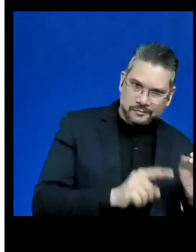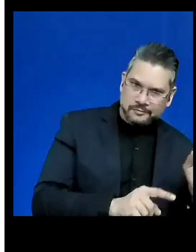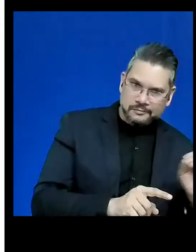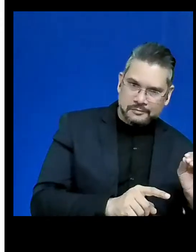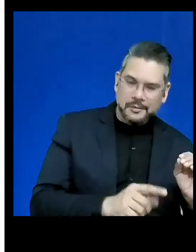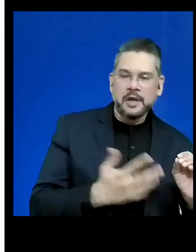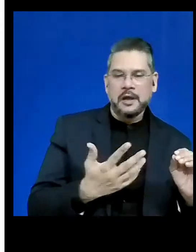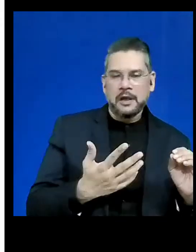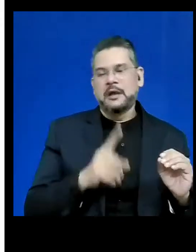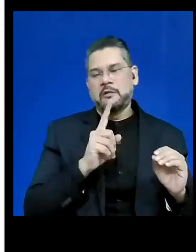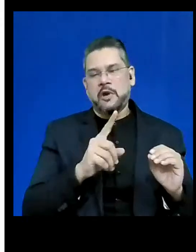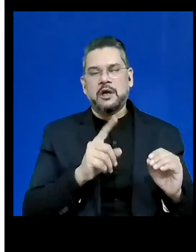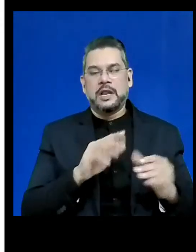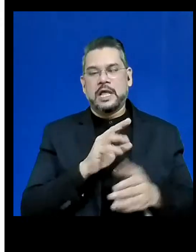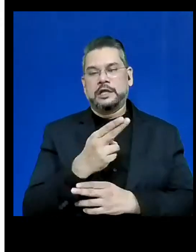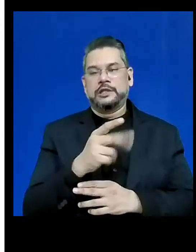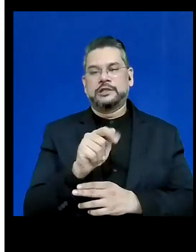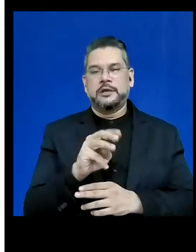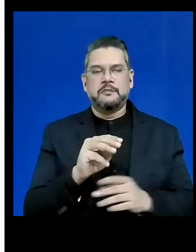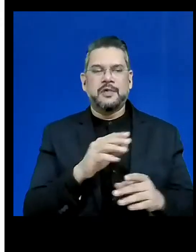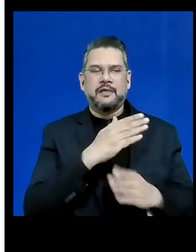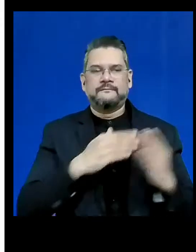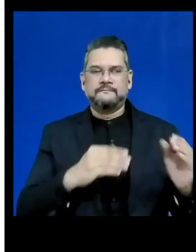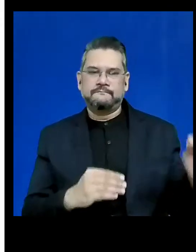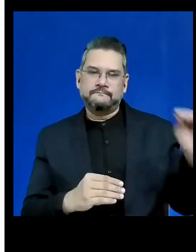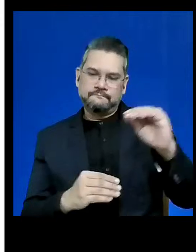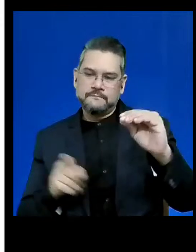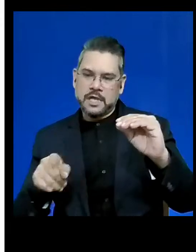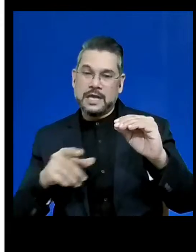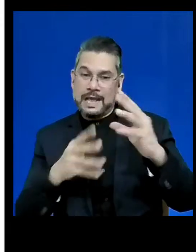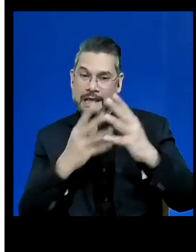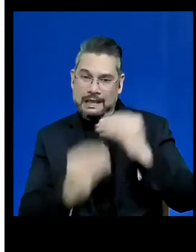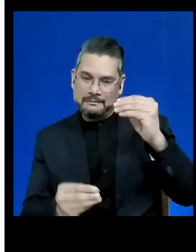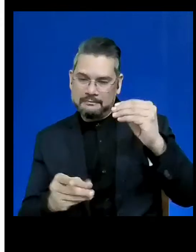by adding ARIA to cover the gaps.